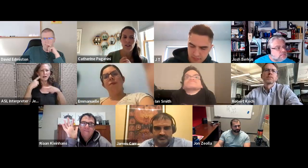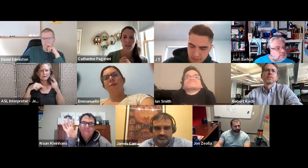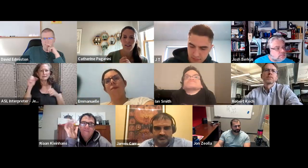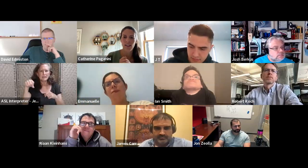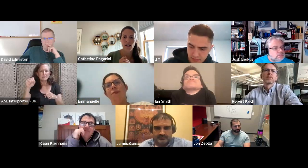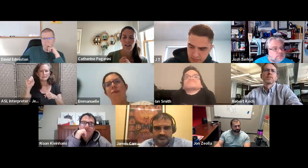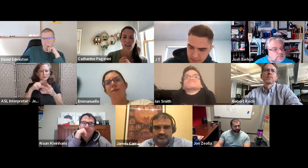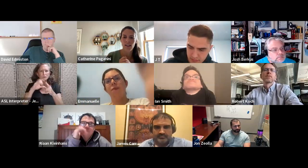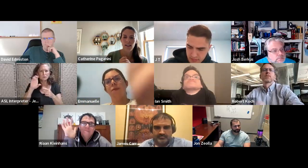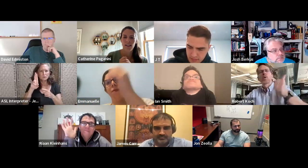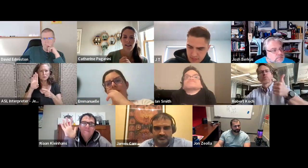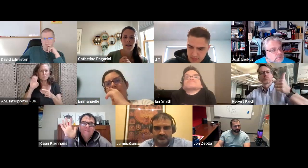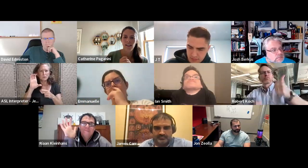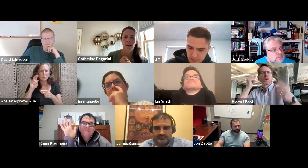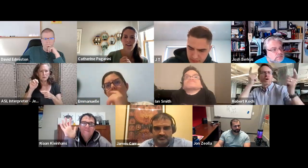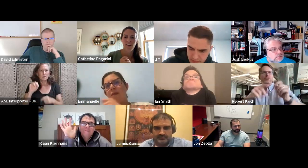KubeCon?